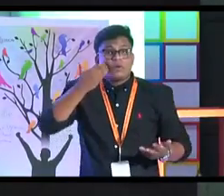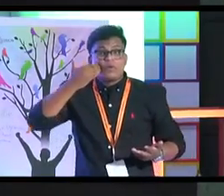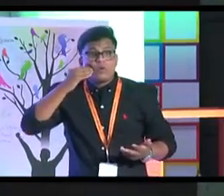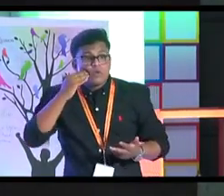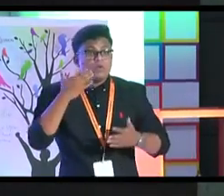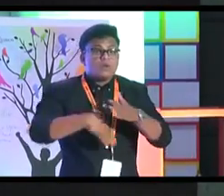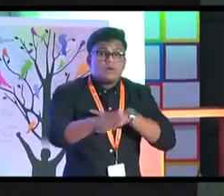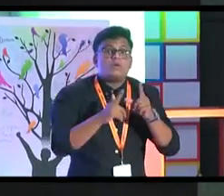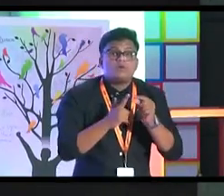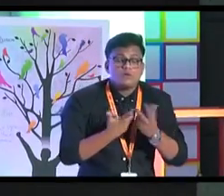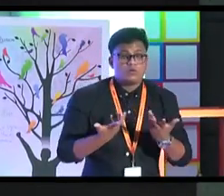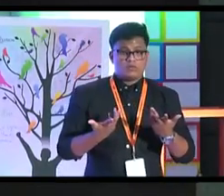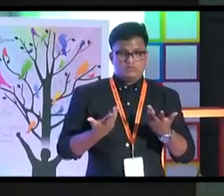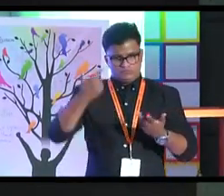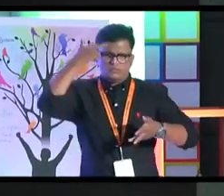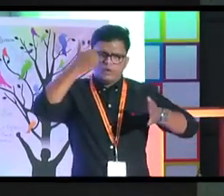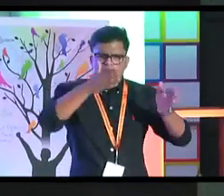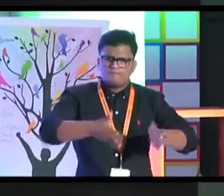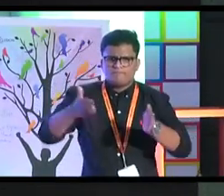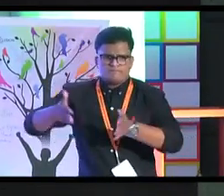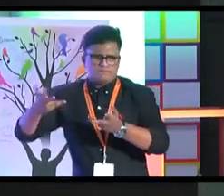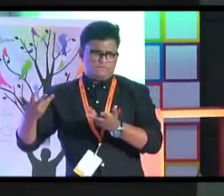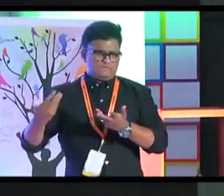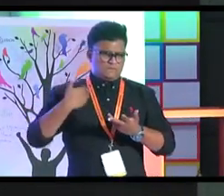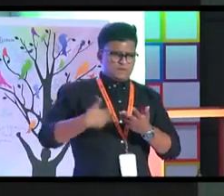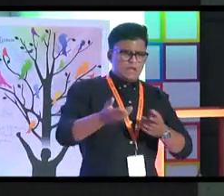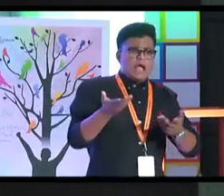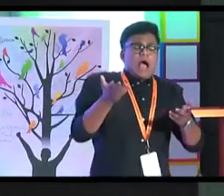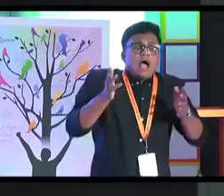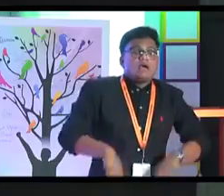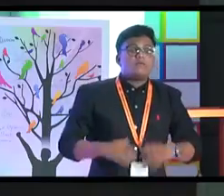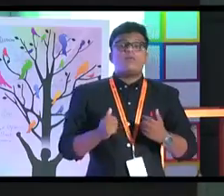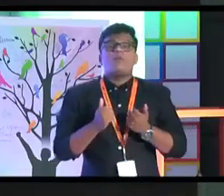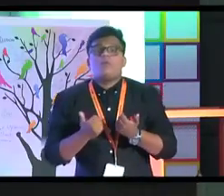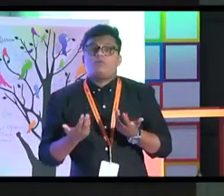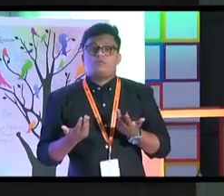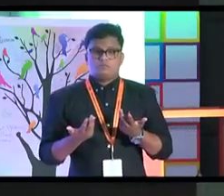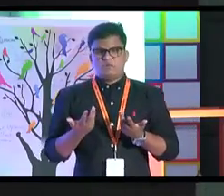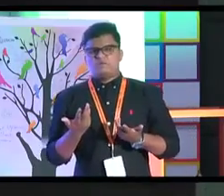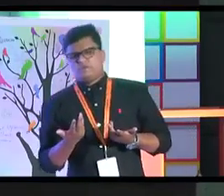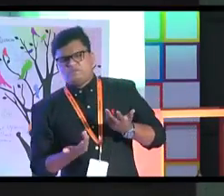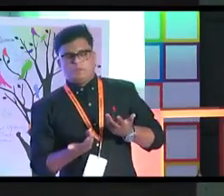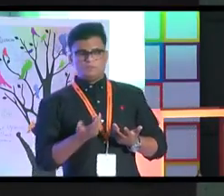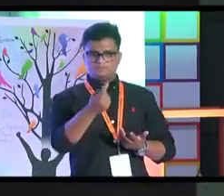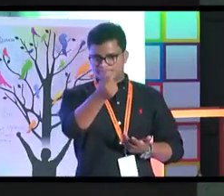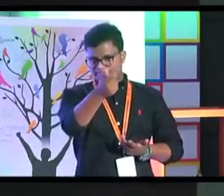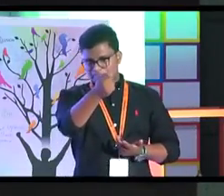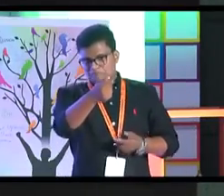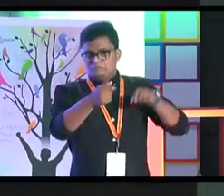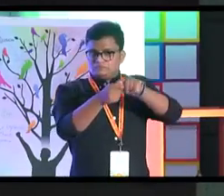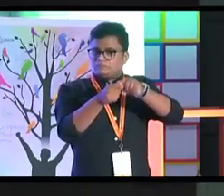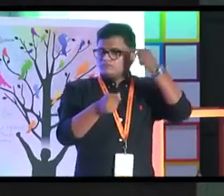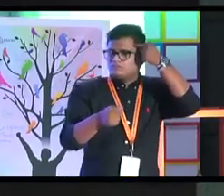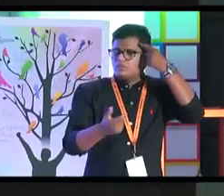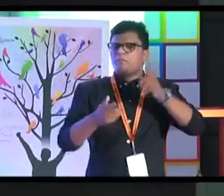we are our advocacy organization, what is in for you? And that's why you will see some financial picture, because